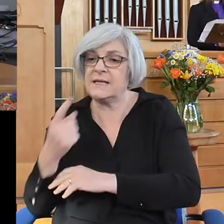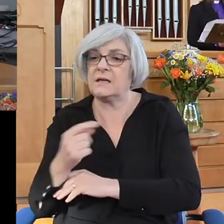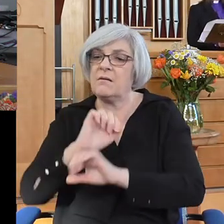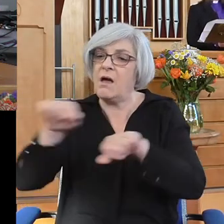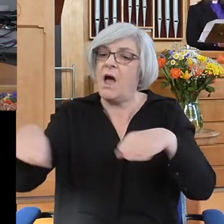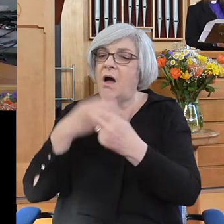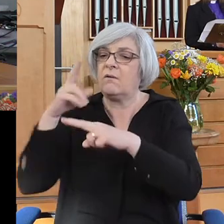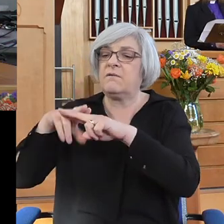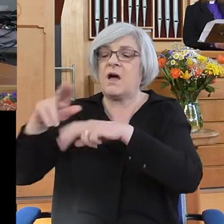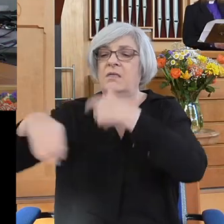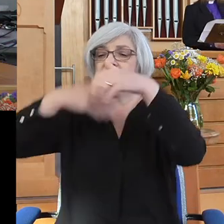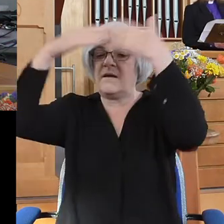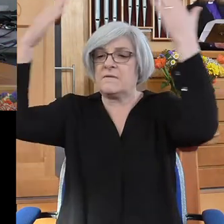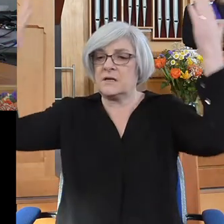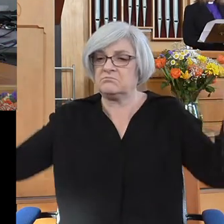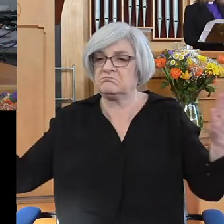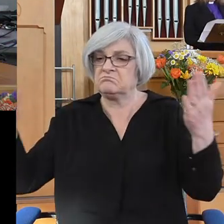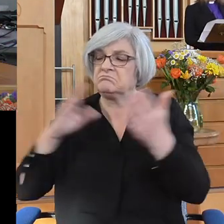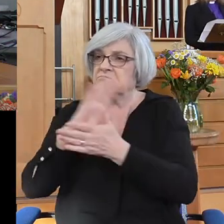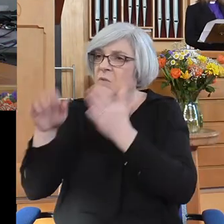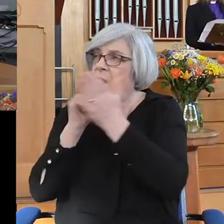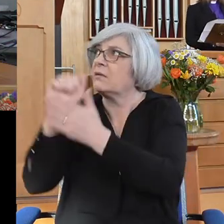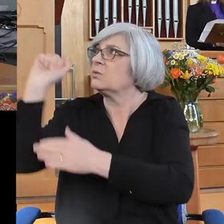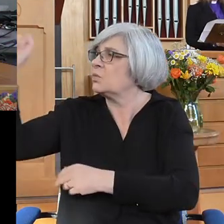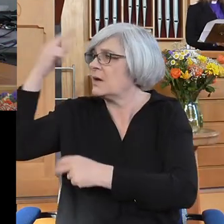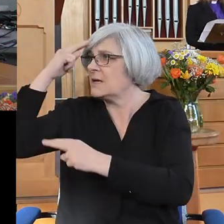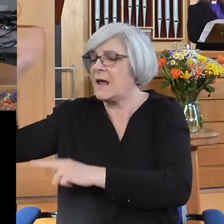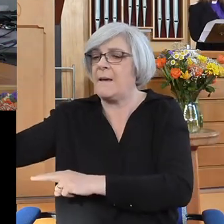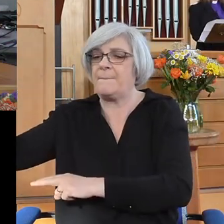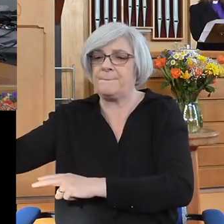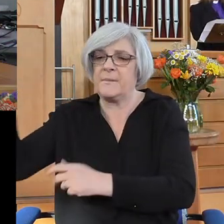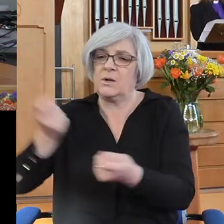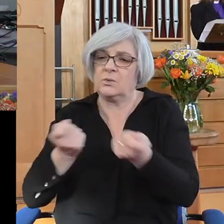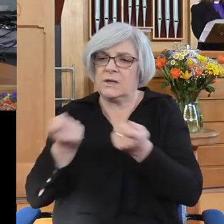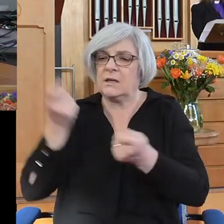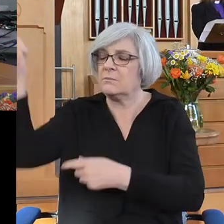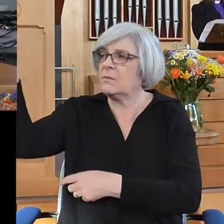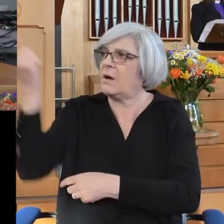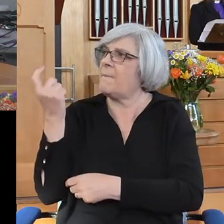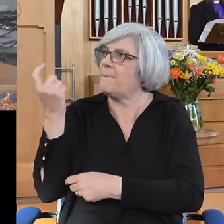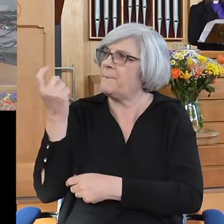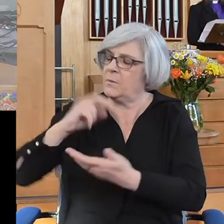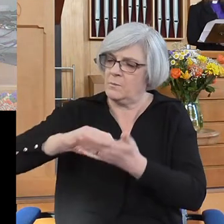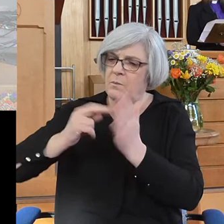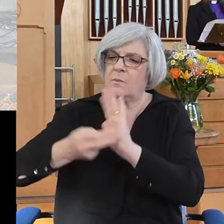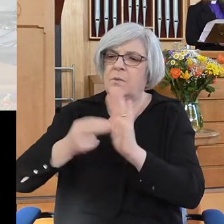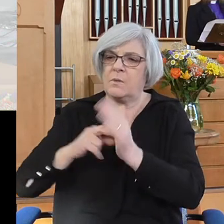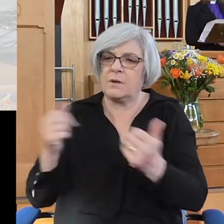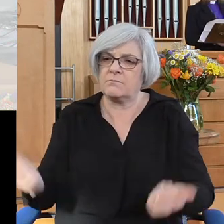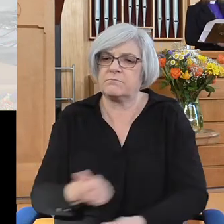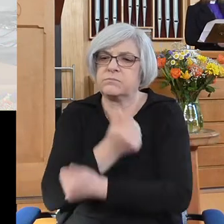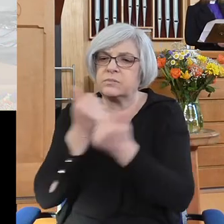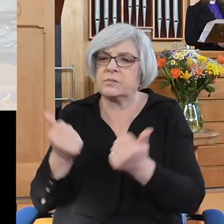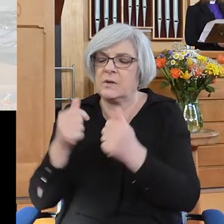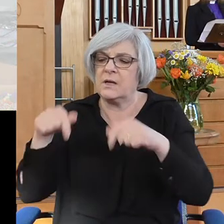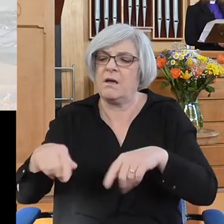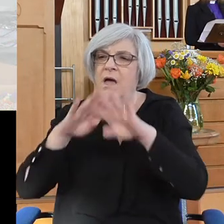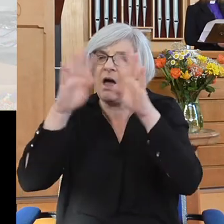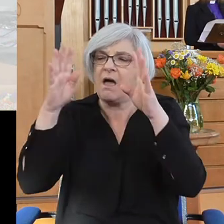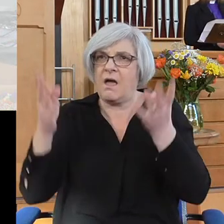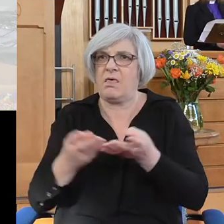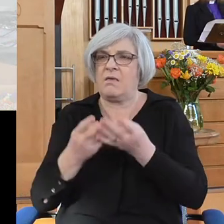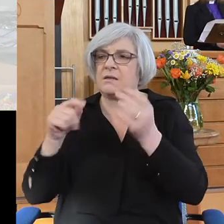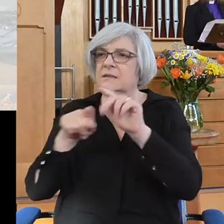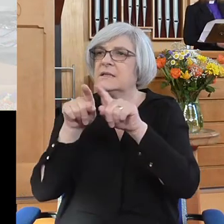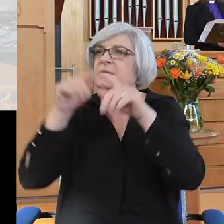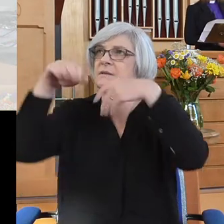Our Father in heaven, hallowed be your name. Thy kingdom come, thy will be done in earth as it is in